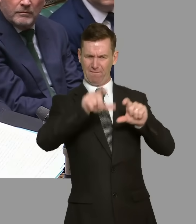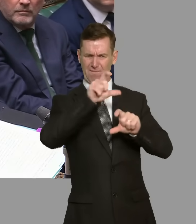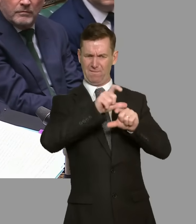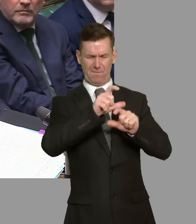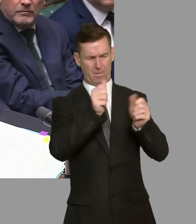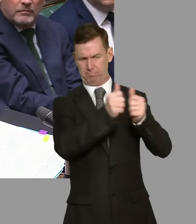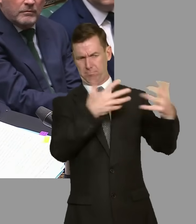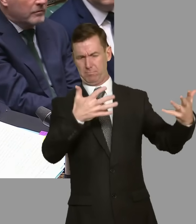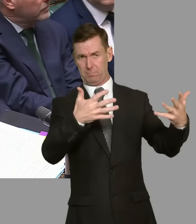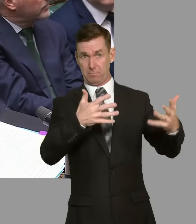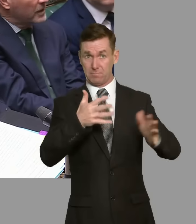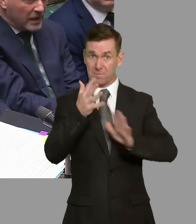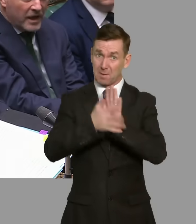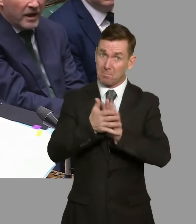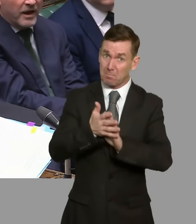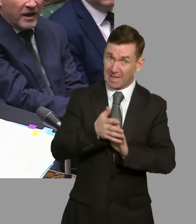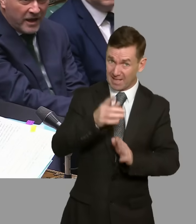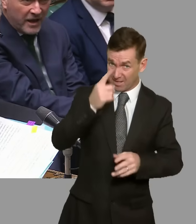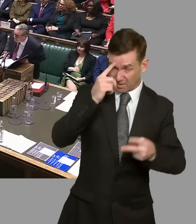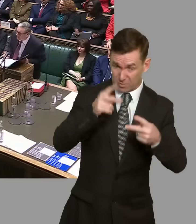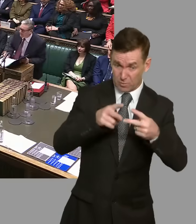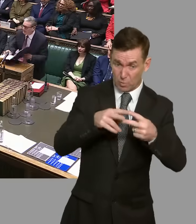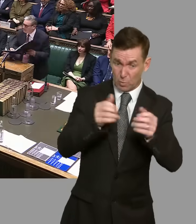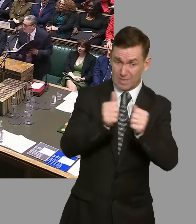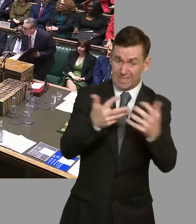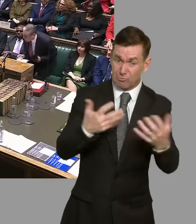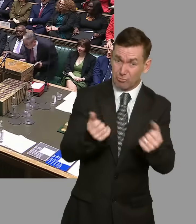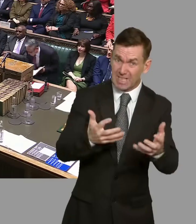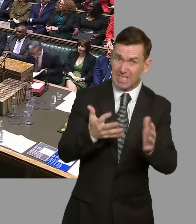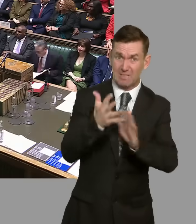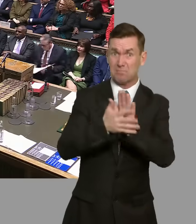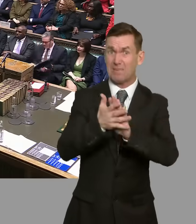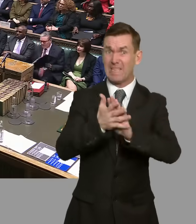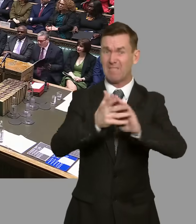other things that are important to our defence, security and intelligence.